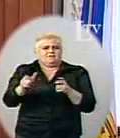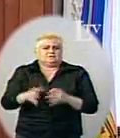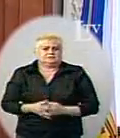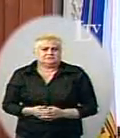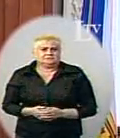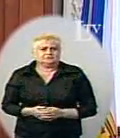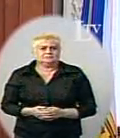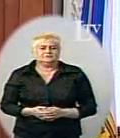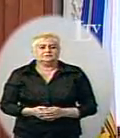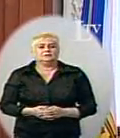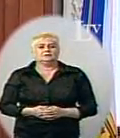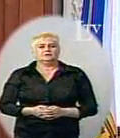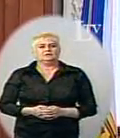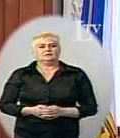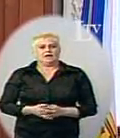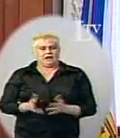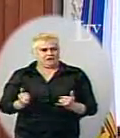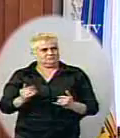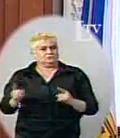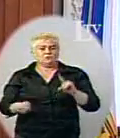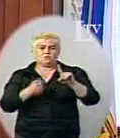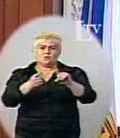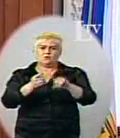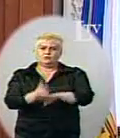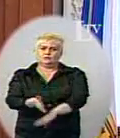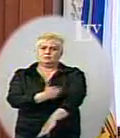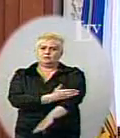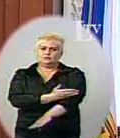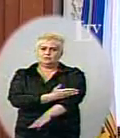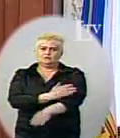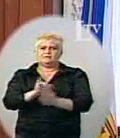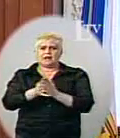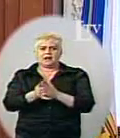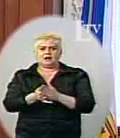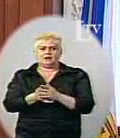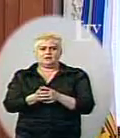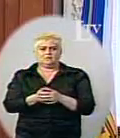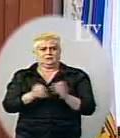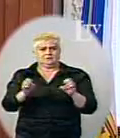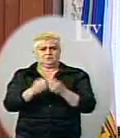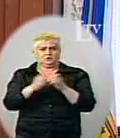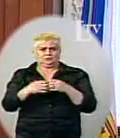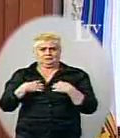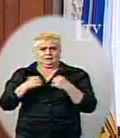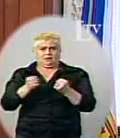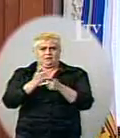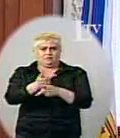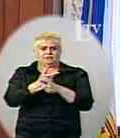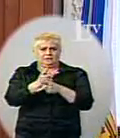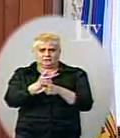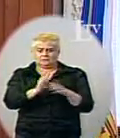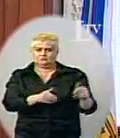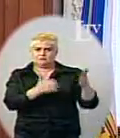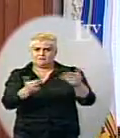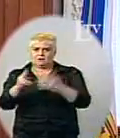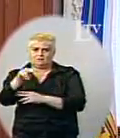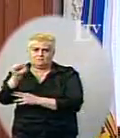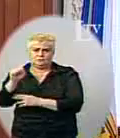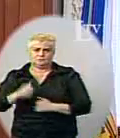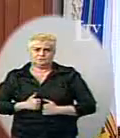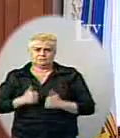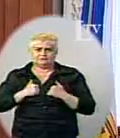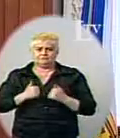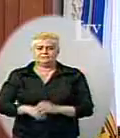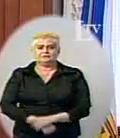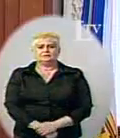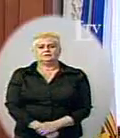steps to fundamentally improve the way emergency health care is delivered in Nova Scotia.